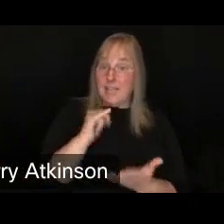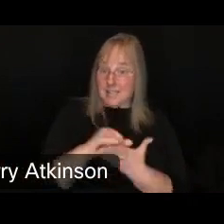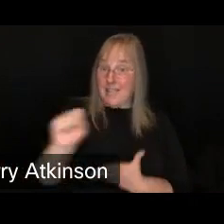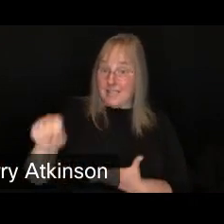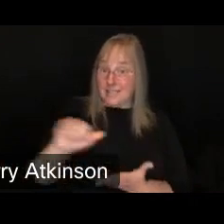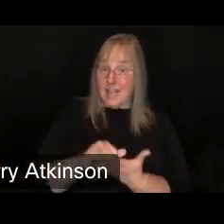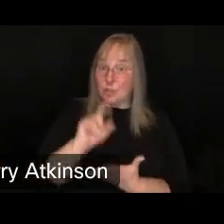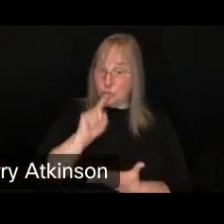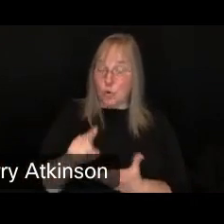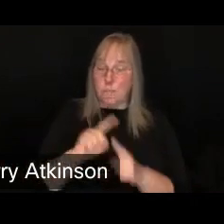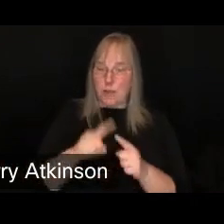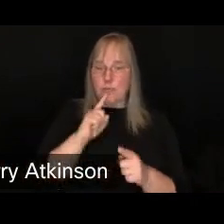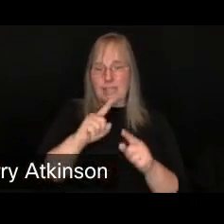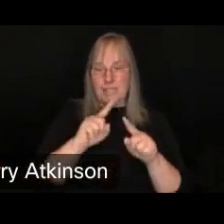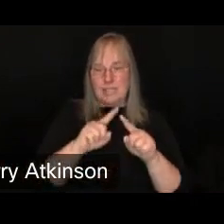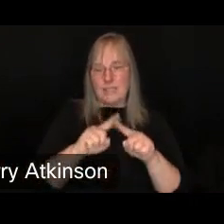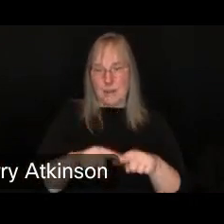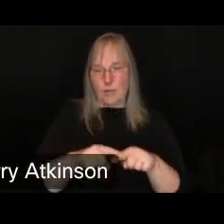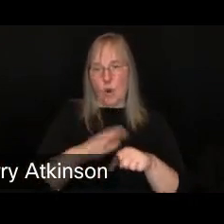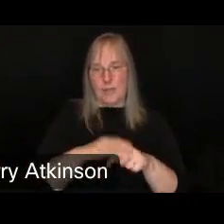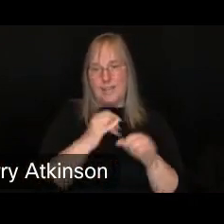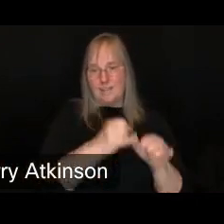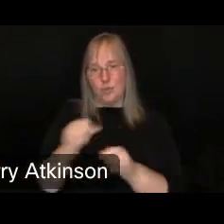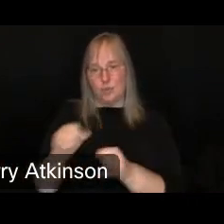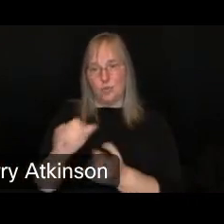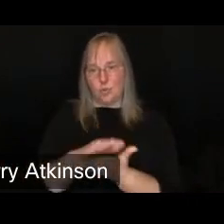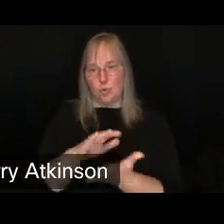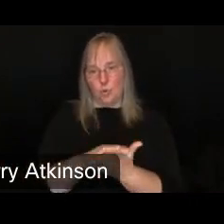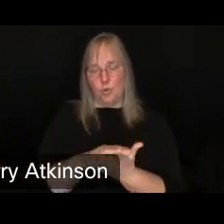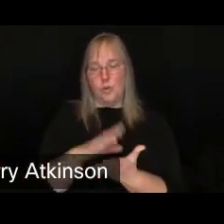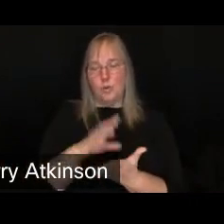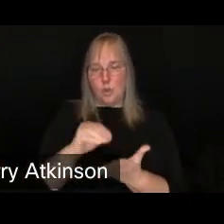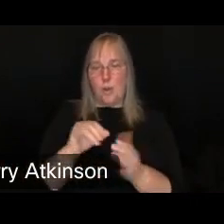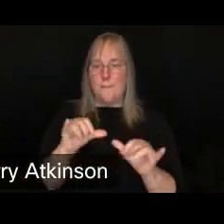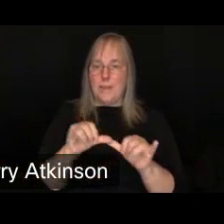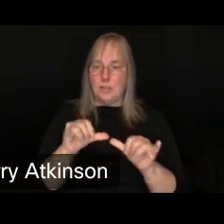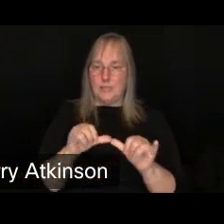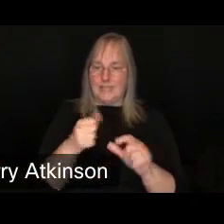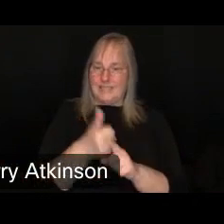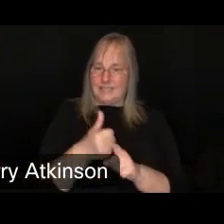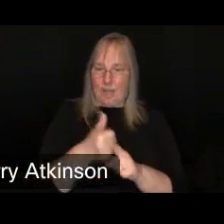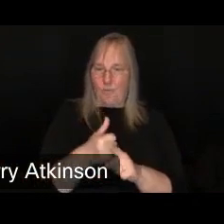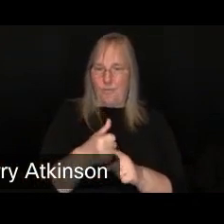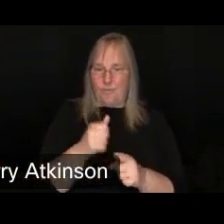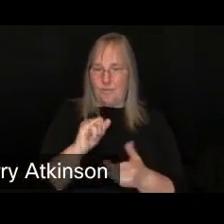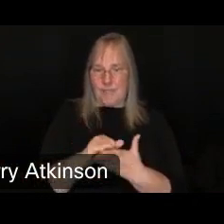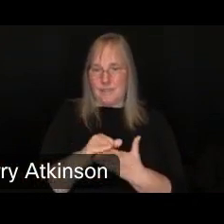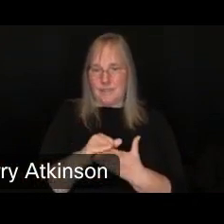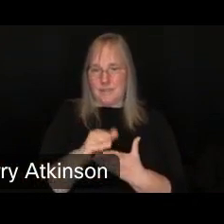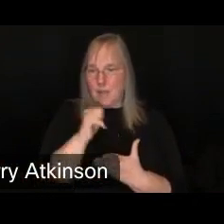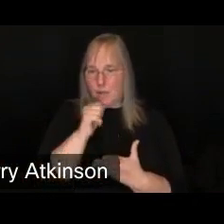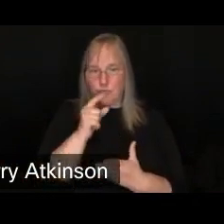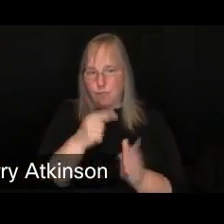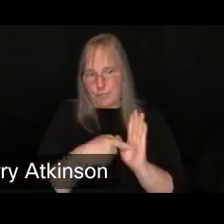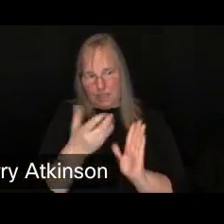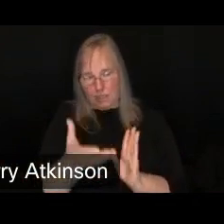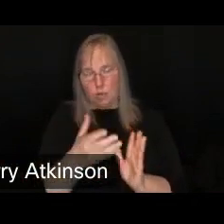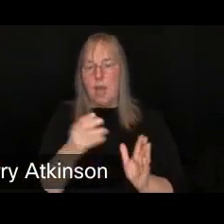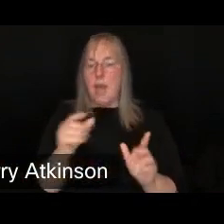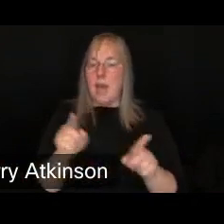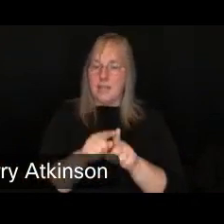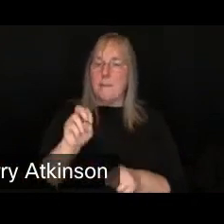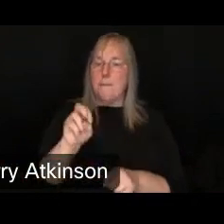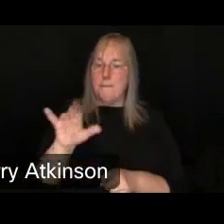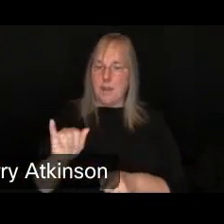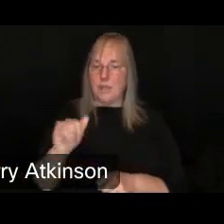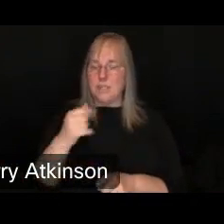So the measurement itself there, that's represented. So, but I agree, and as Mary mentioned earlier, that it's a